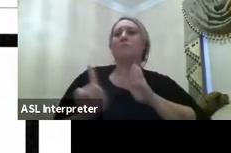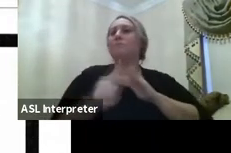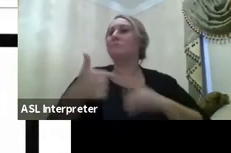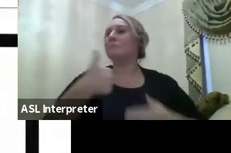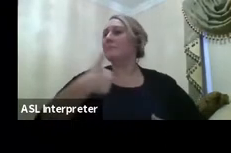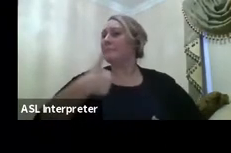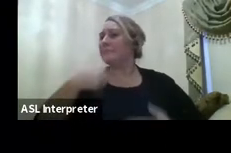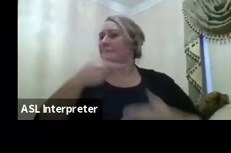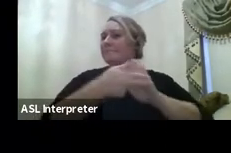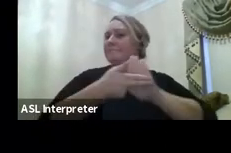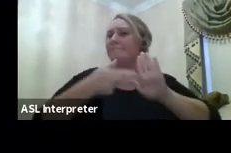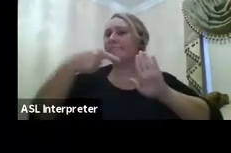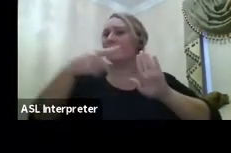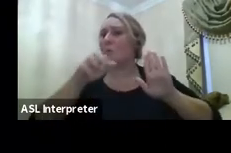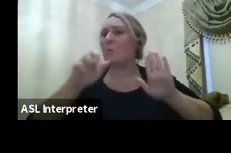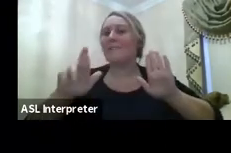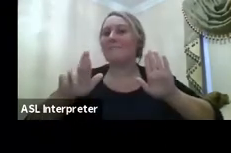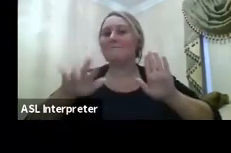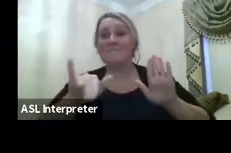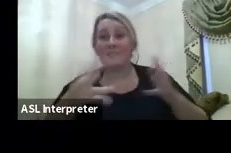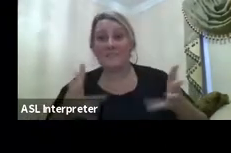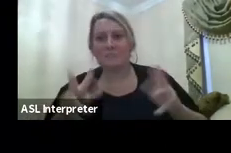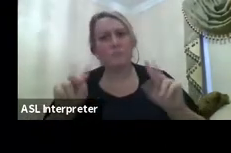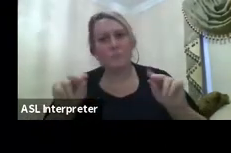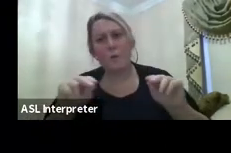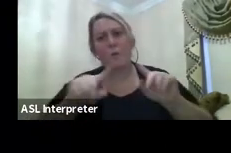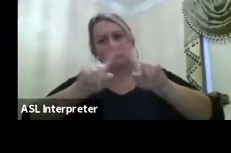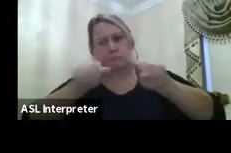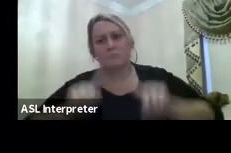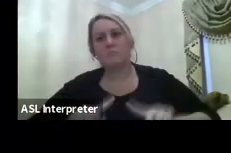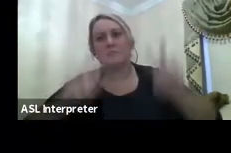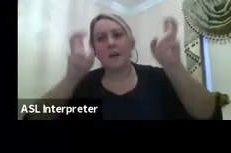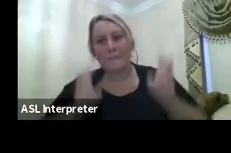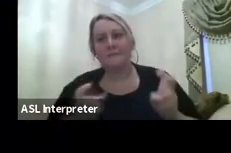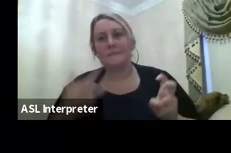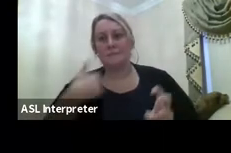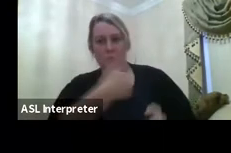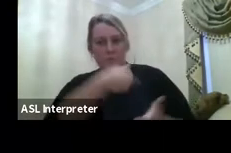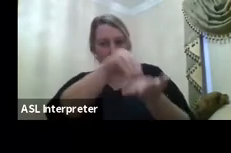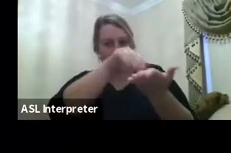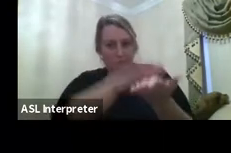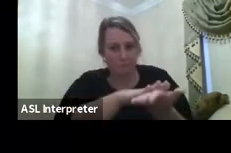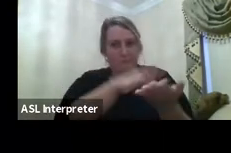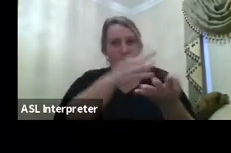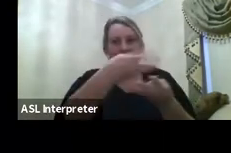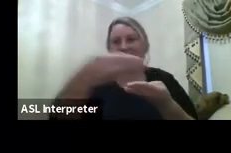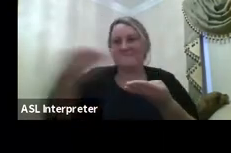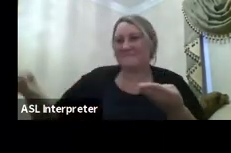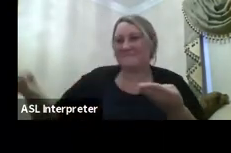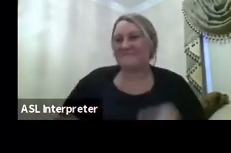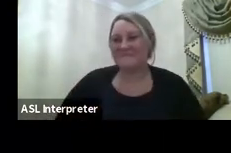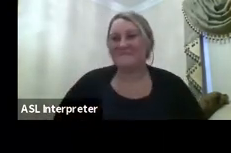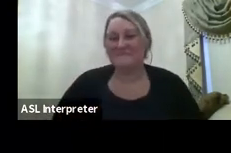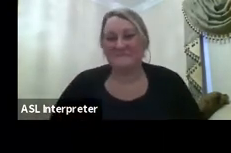appropriation. Um, and then we, we actually made these print projects, um, in a collective